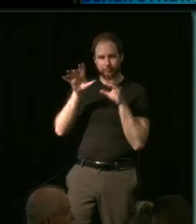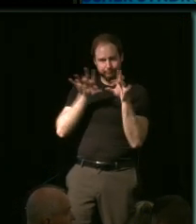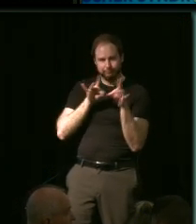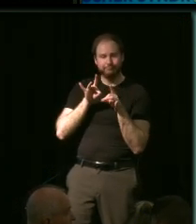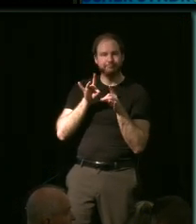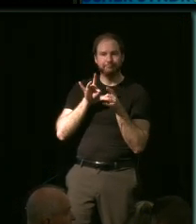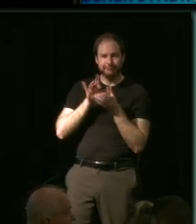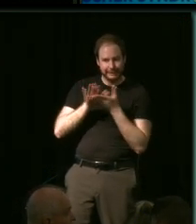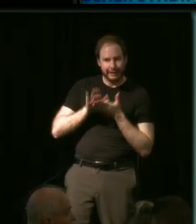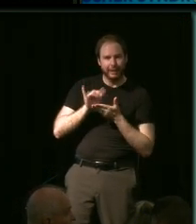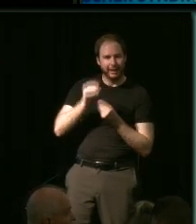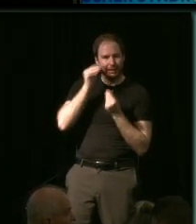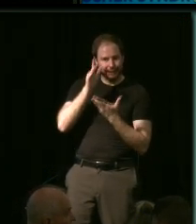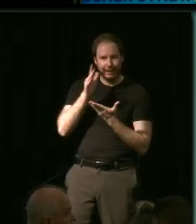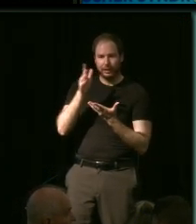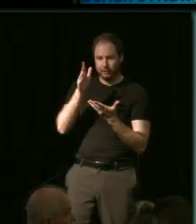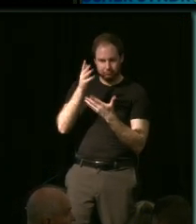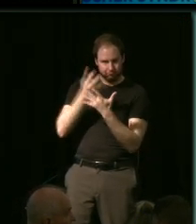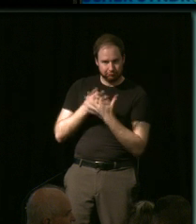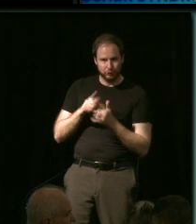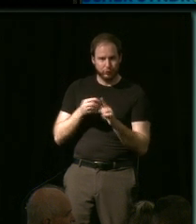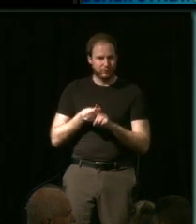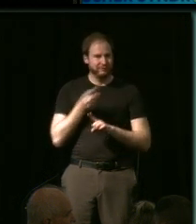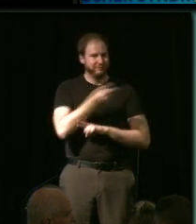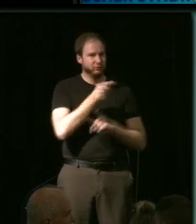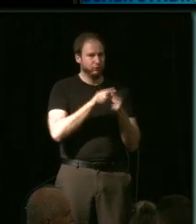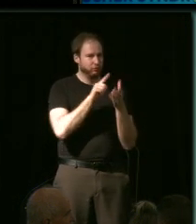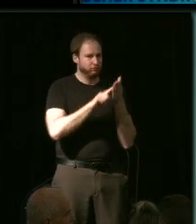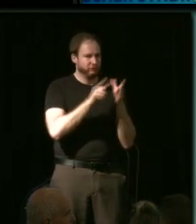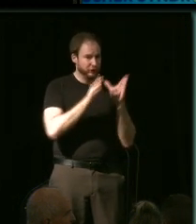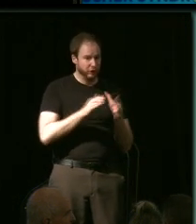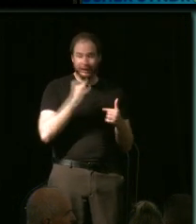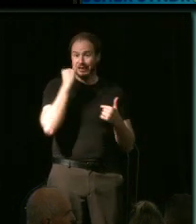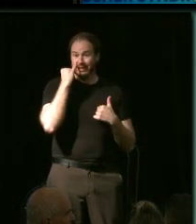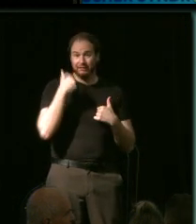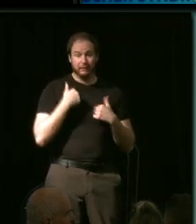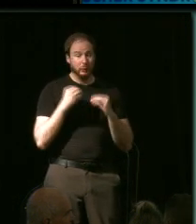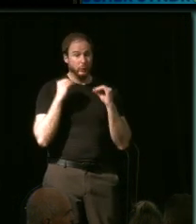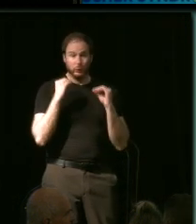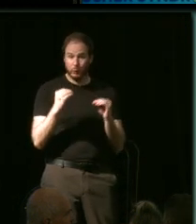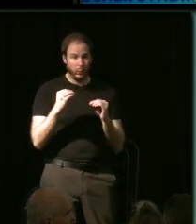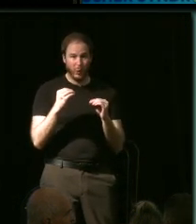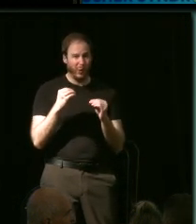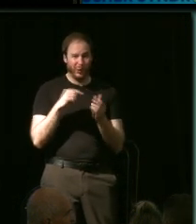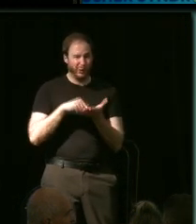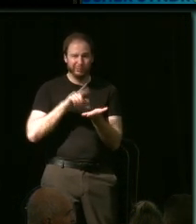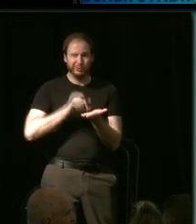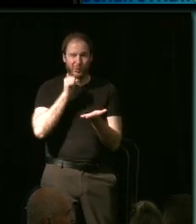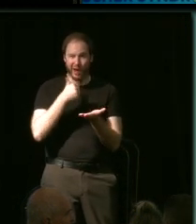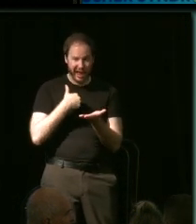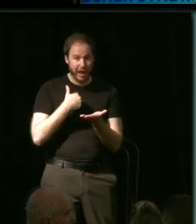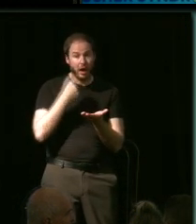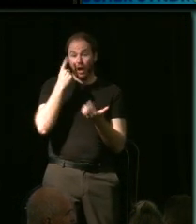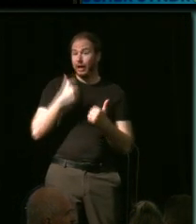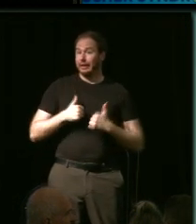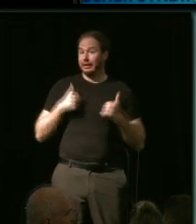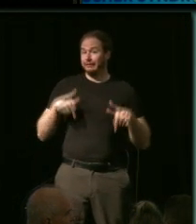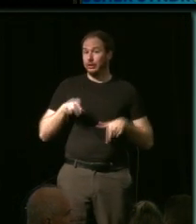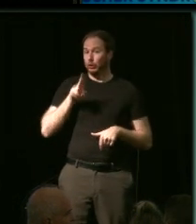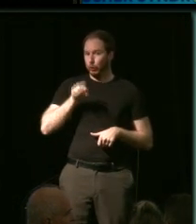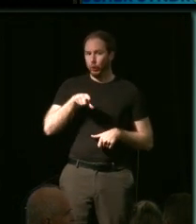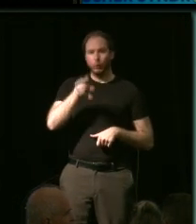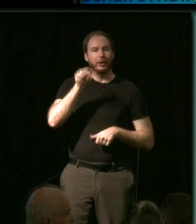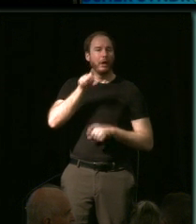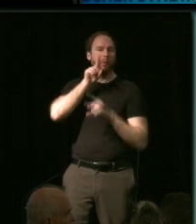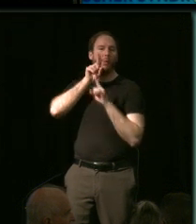available for the researchers. If you don't have a copy of your genetic test result, if you live in the US, you should be able